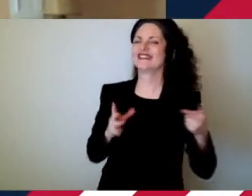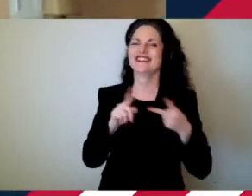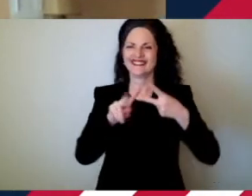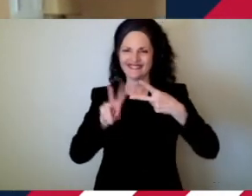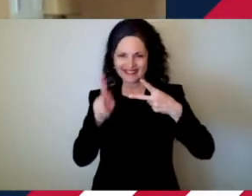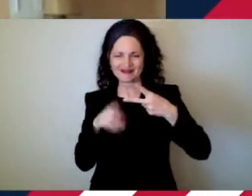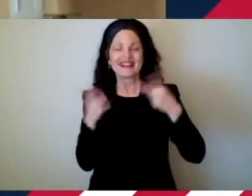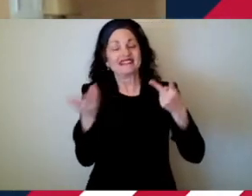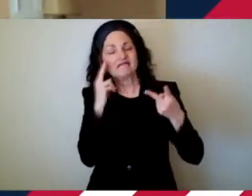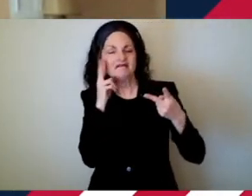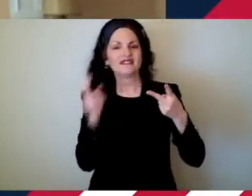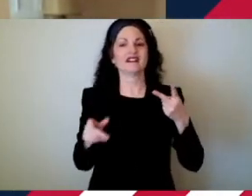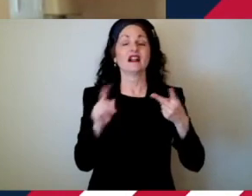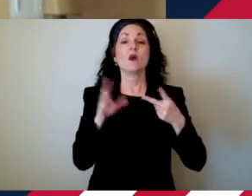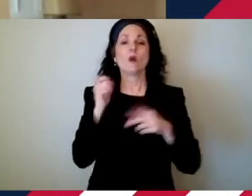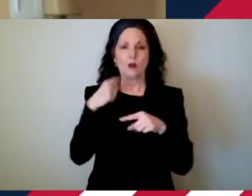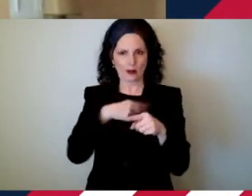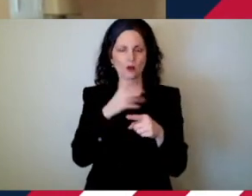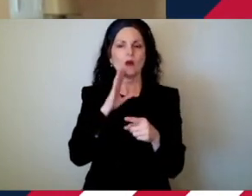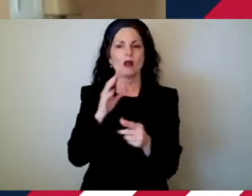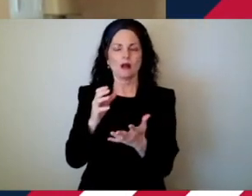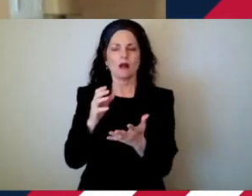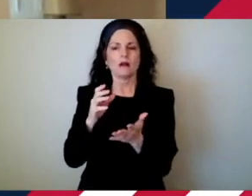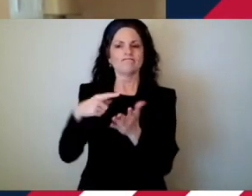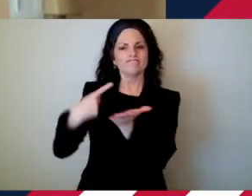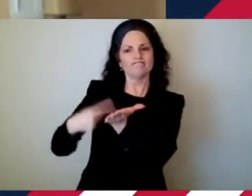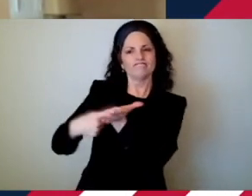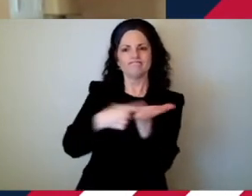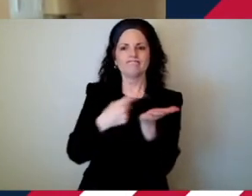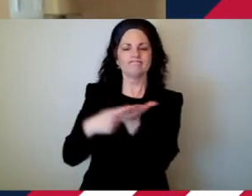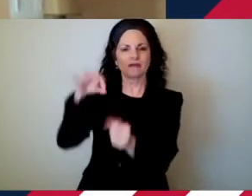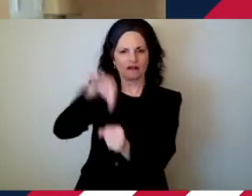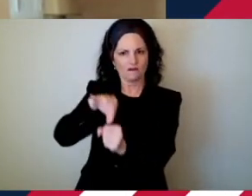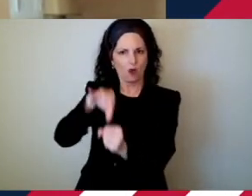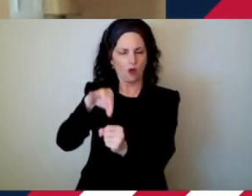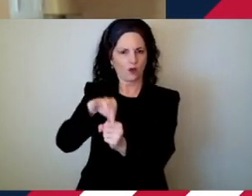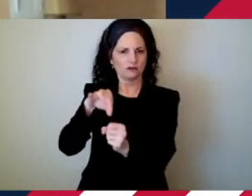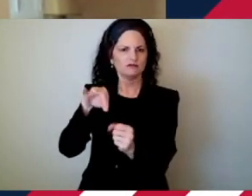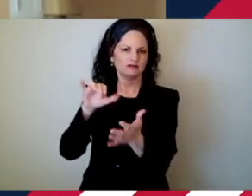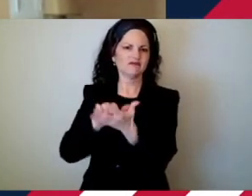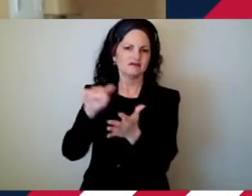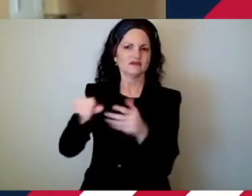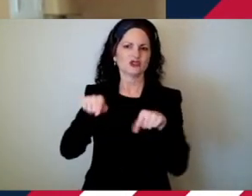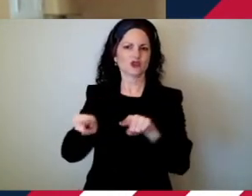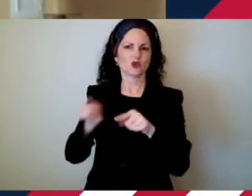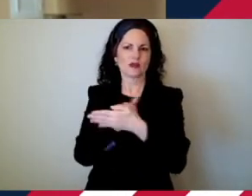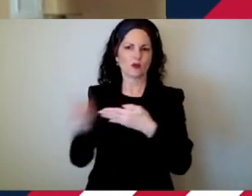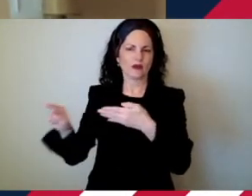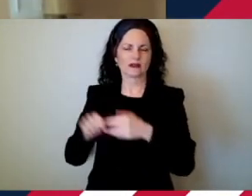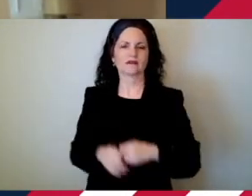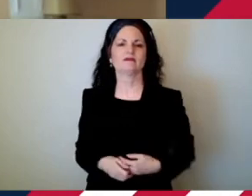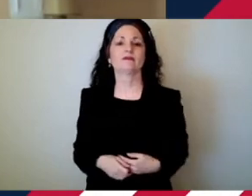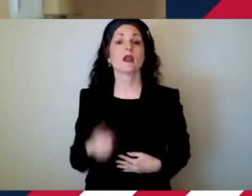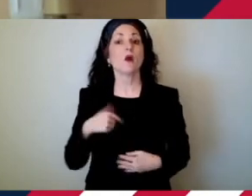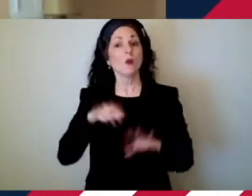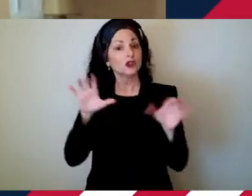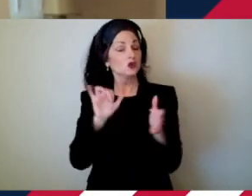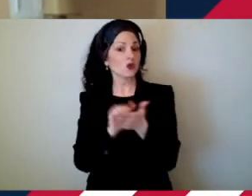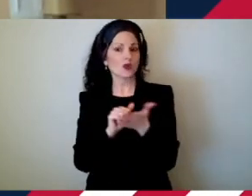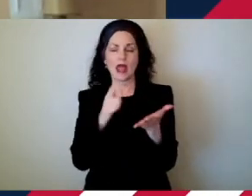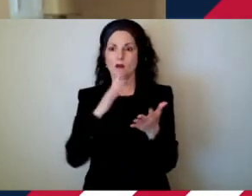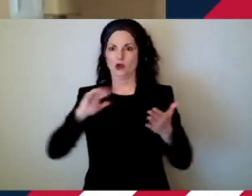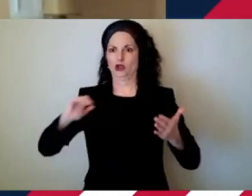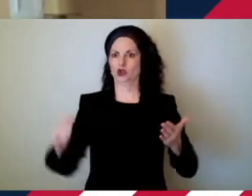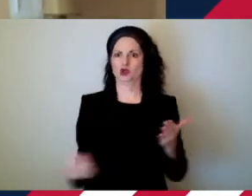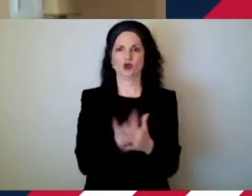nominations will be conferred. We will do this in a history-making way and in the midst of a crisis